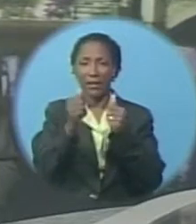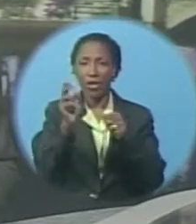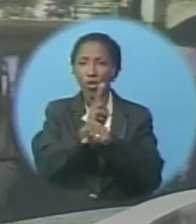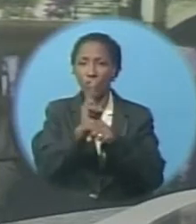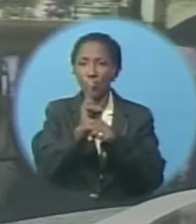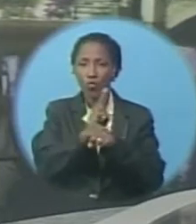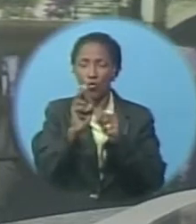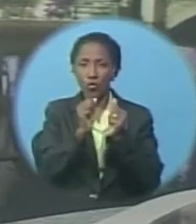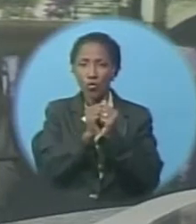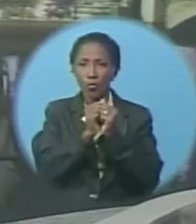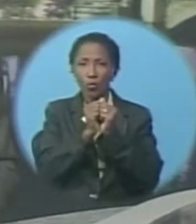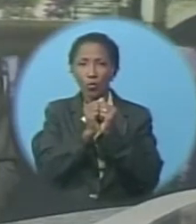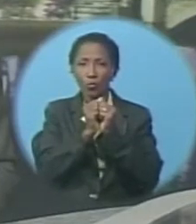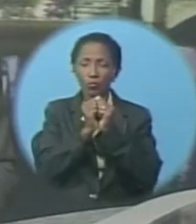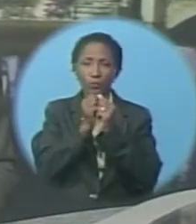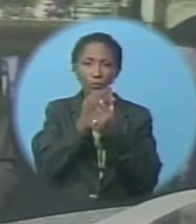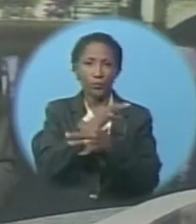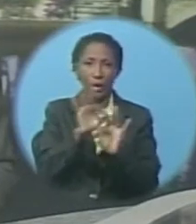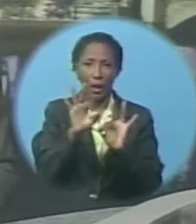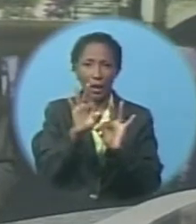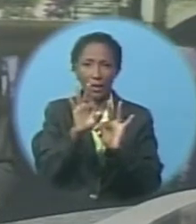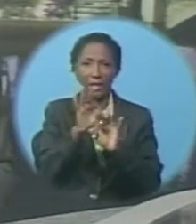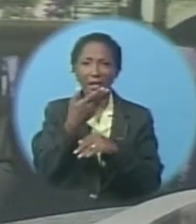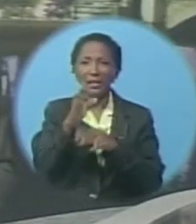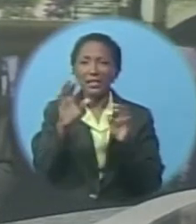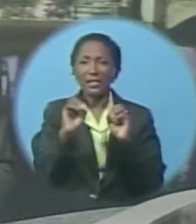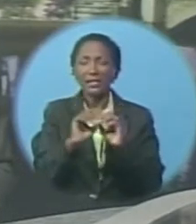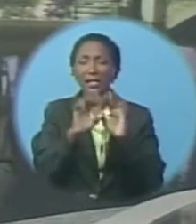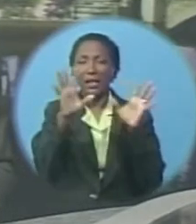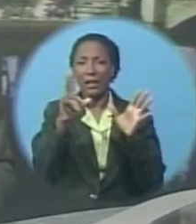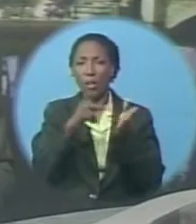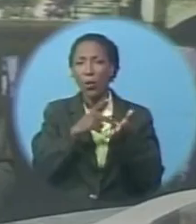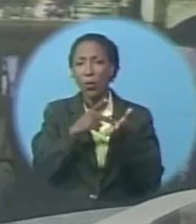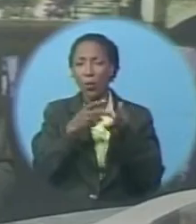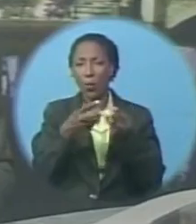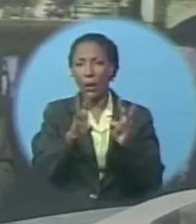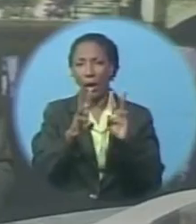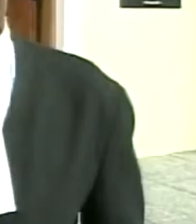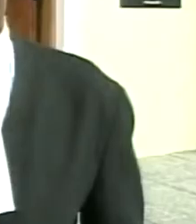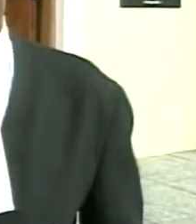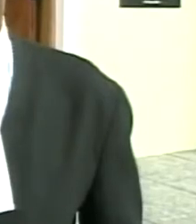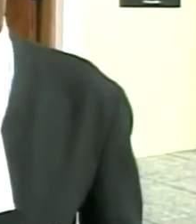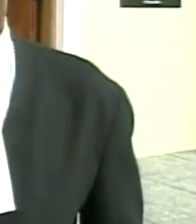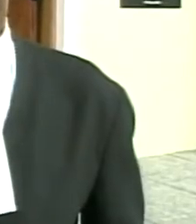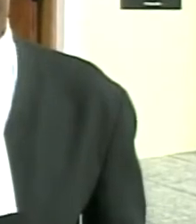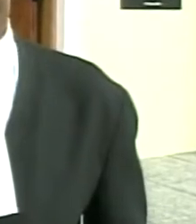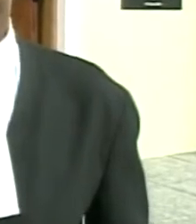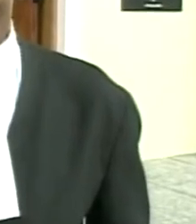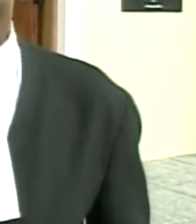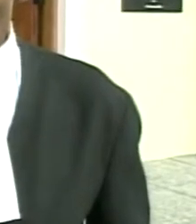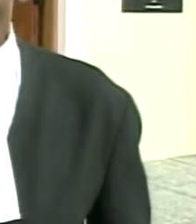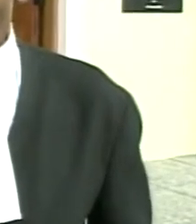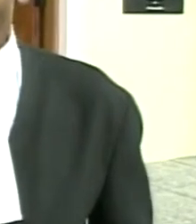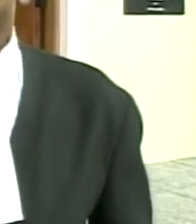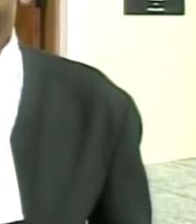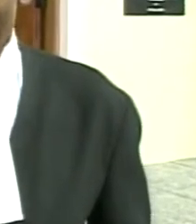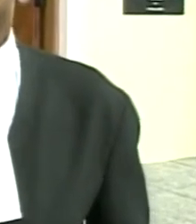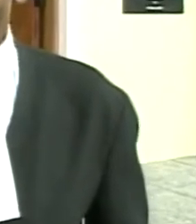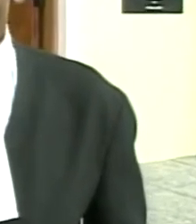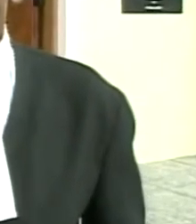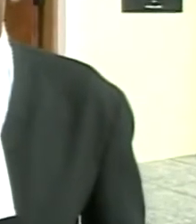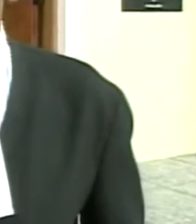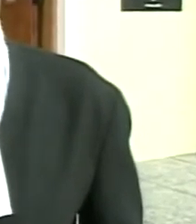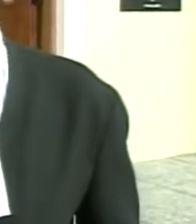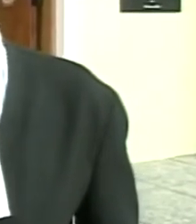is a clear paper trail of how Mr. Paris has paid professionals. We have also argued